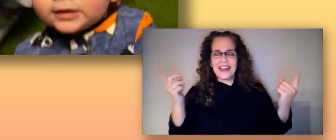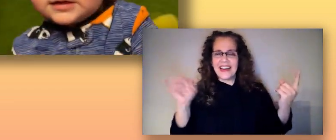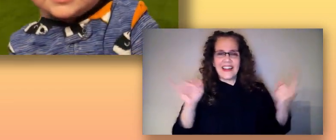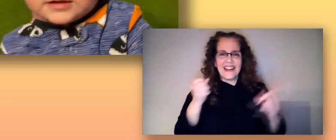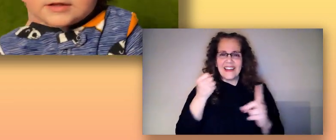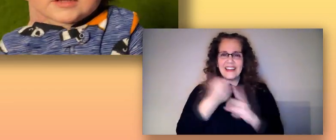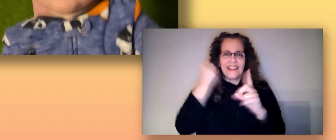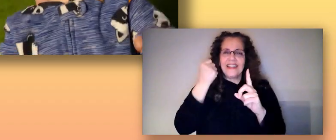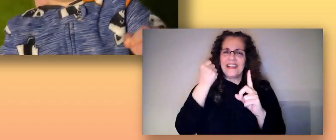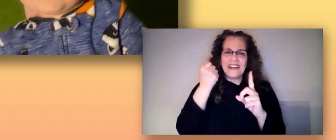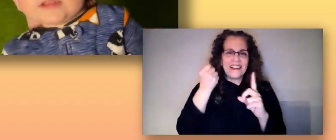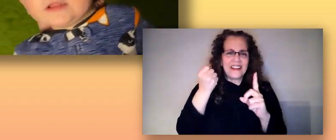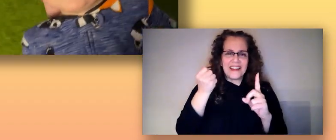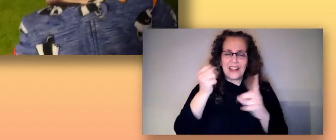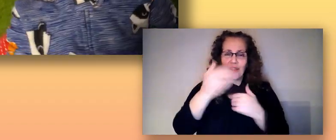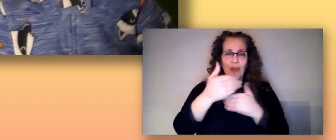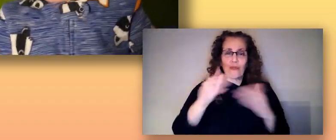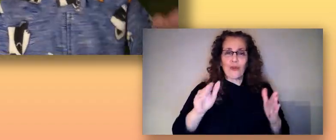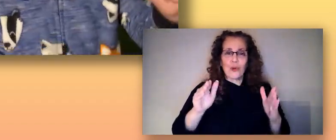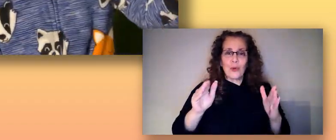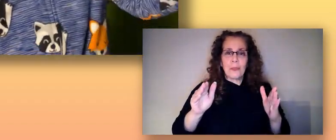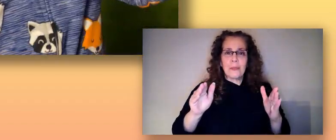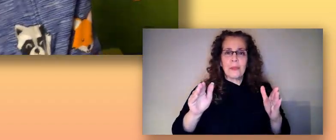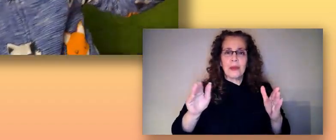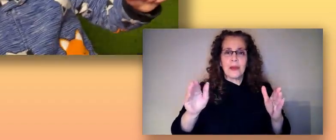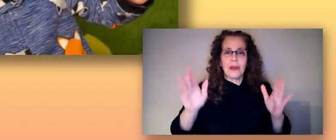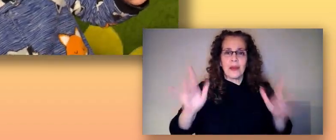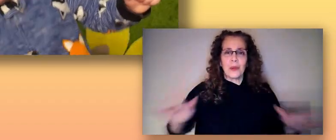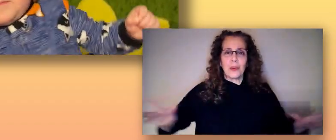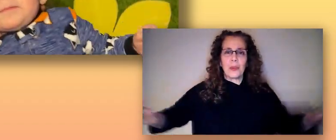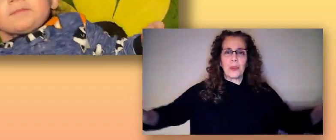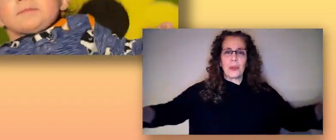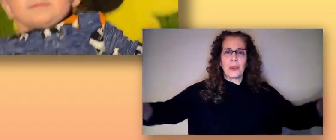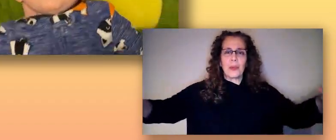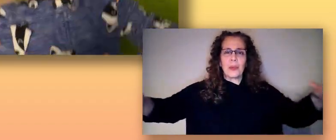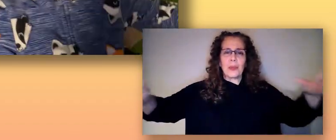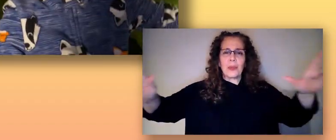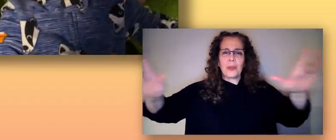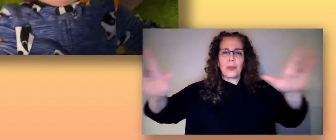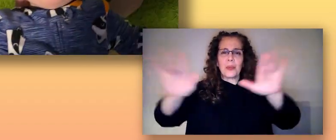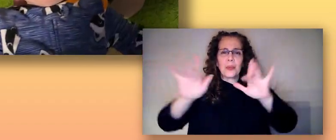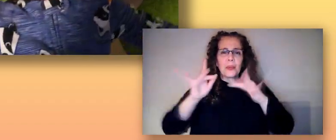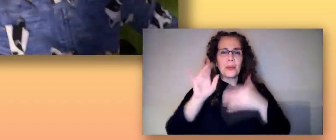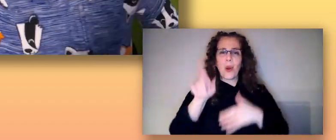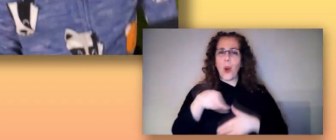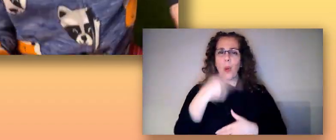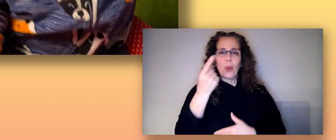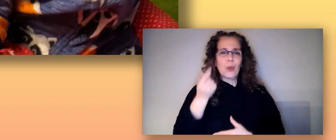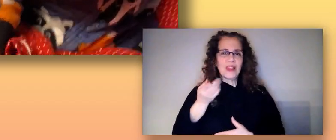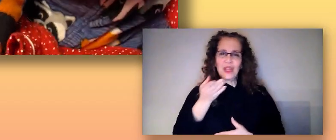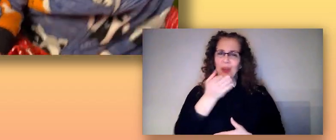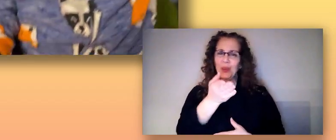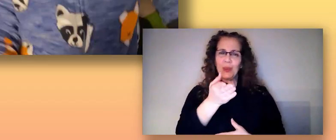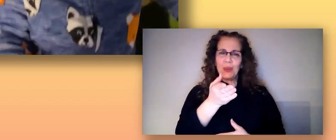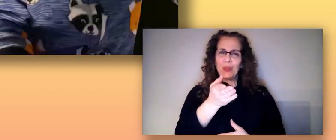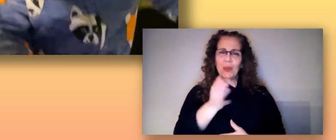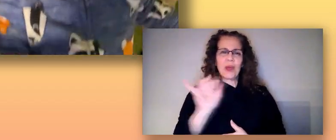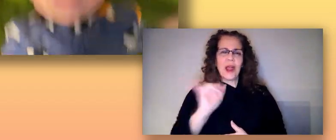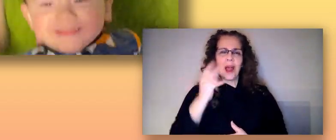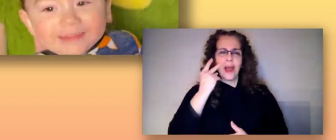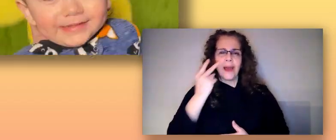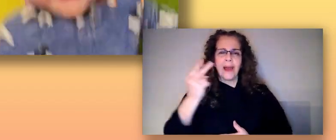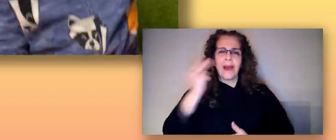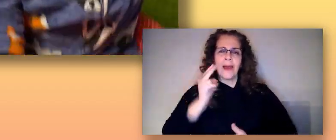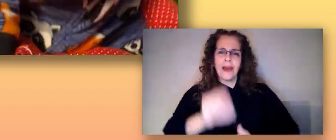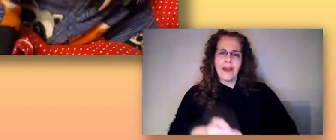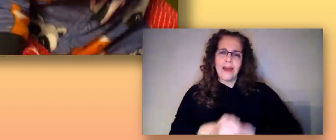of the world and full of you. And you were there again on my breast just born, me